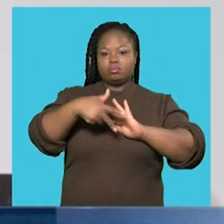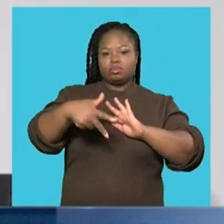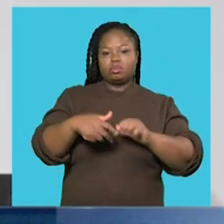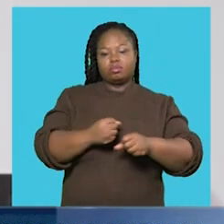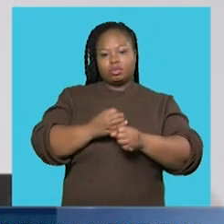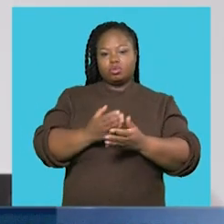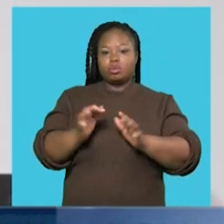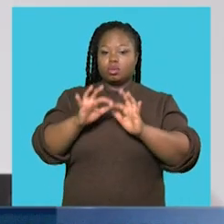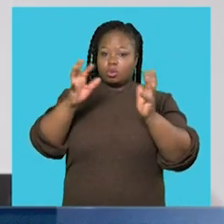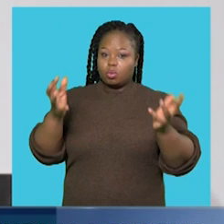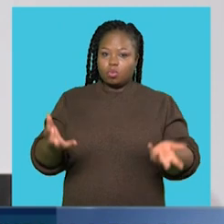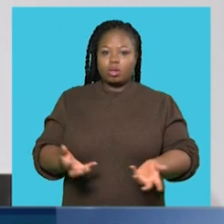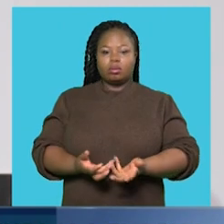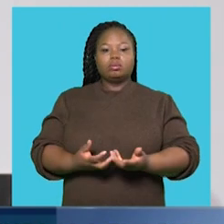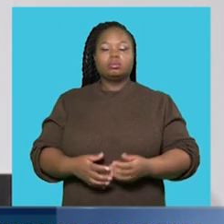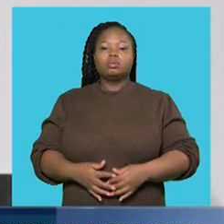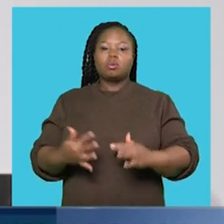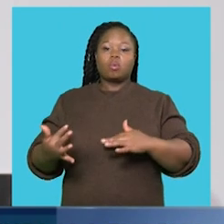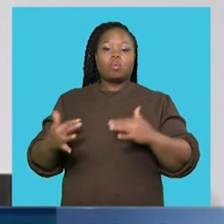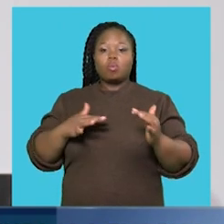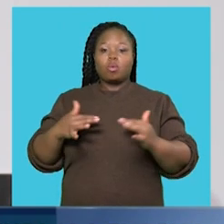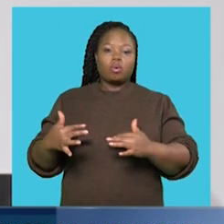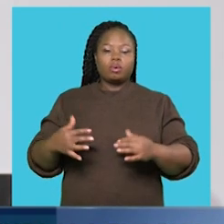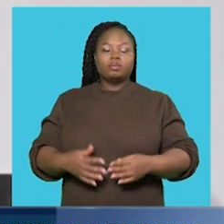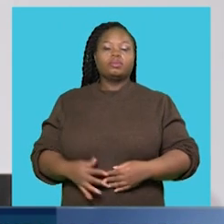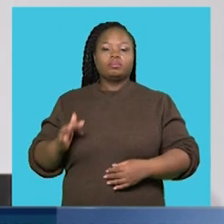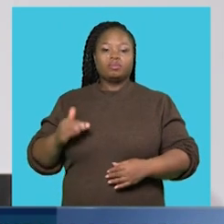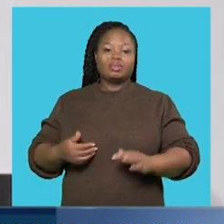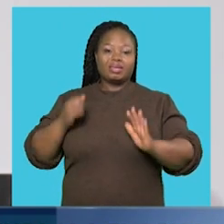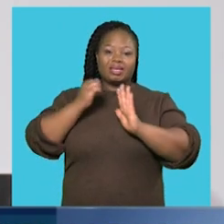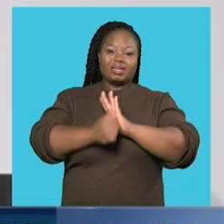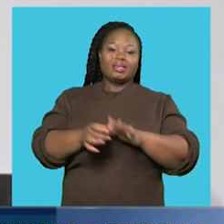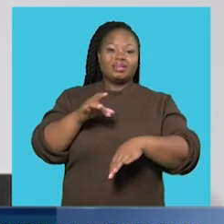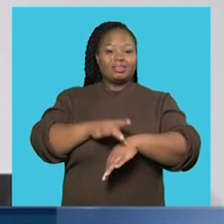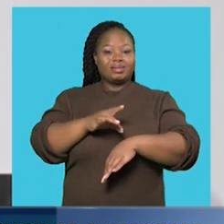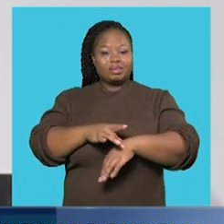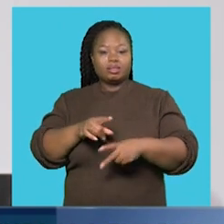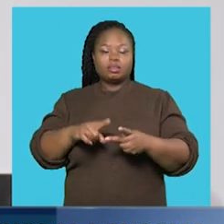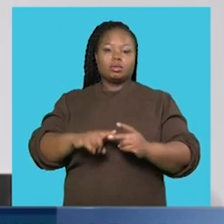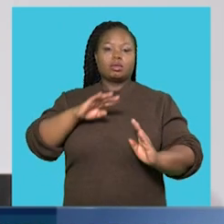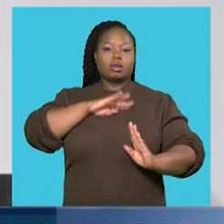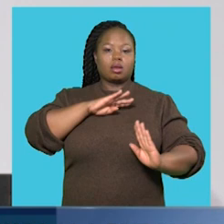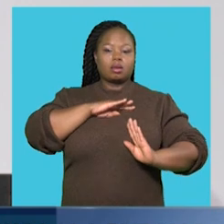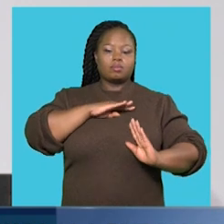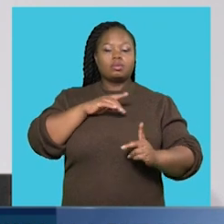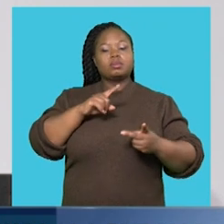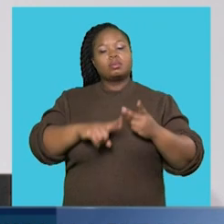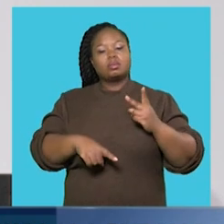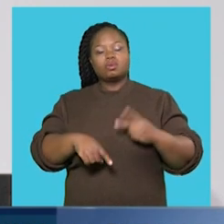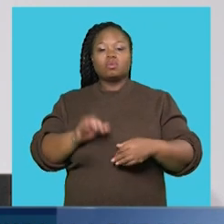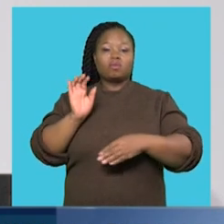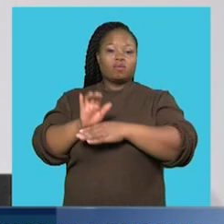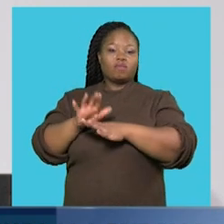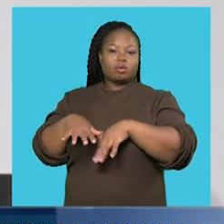world devoid of war, of famine, of disease, of military coups, of foreign